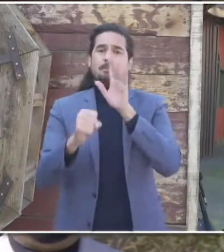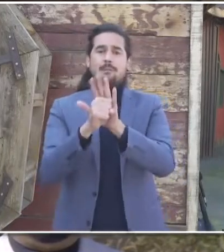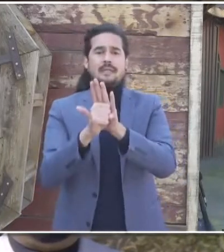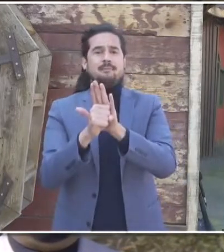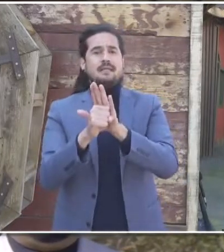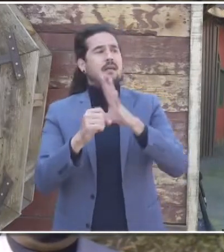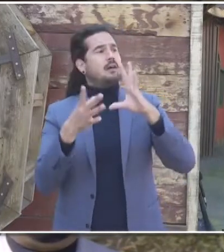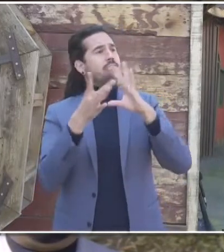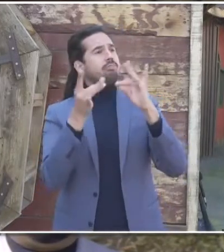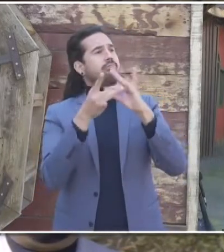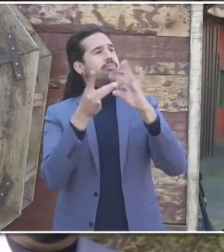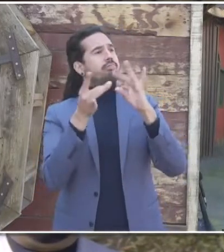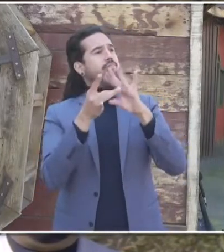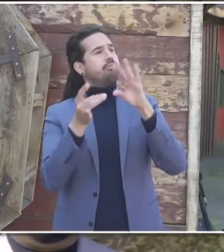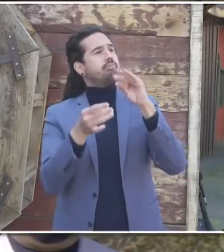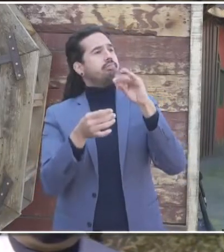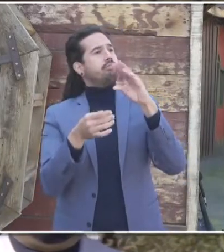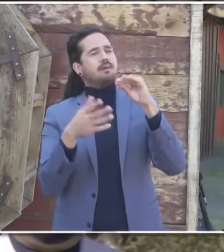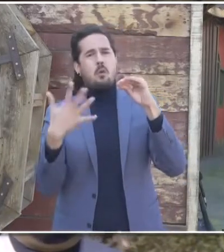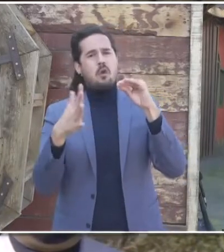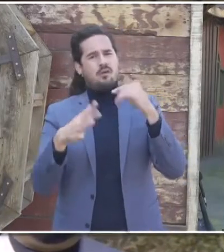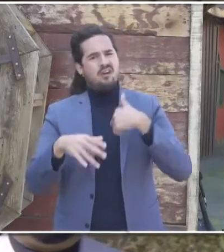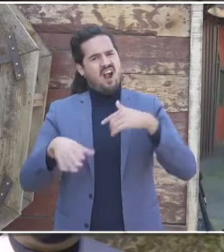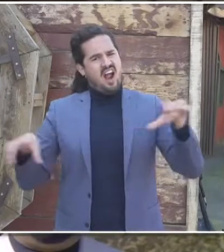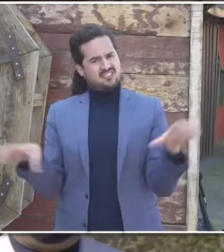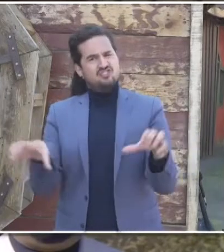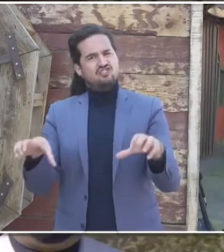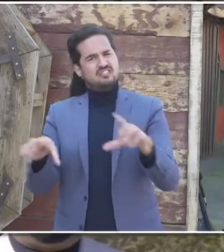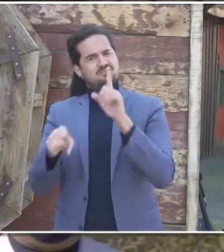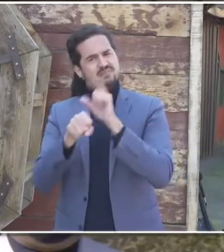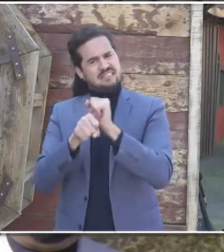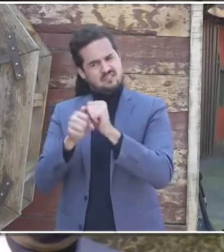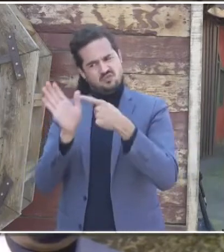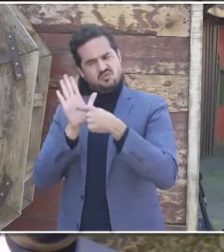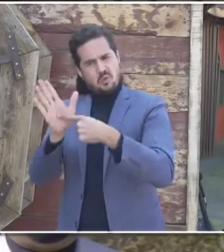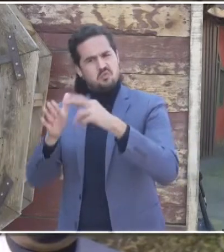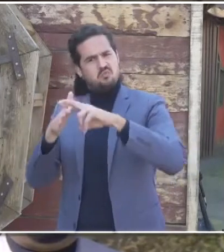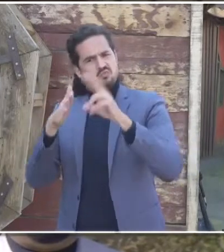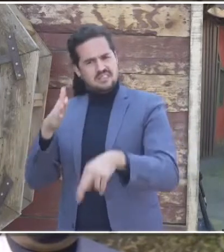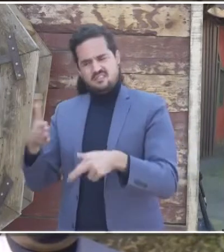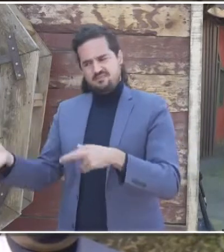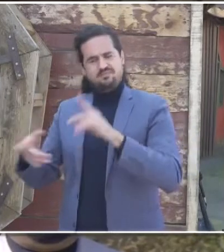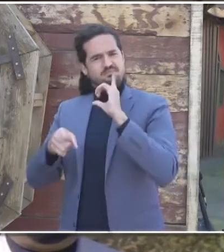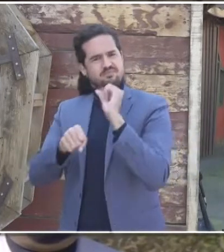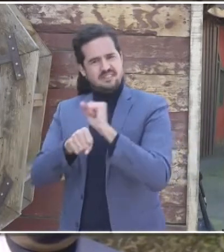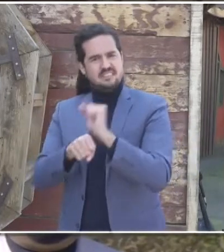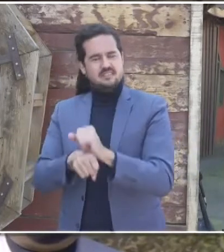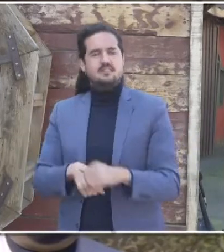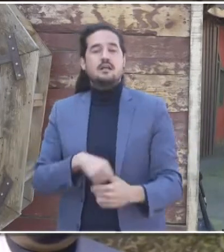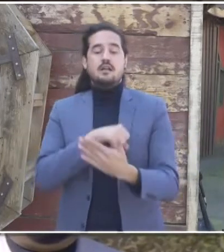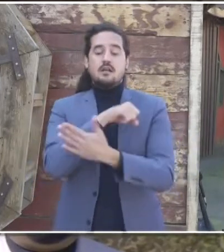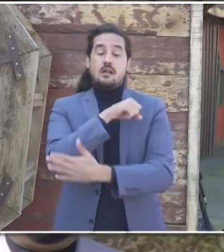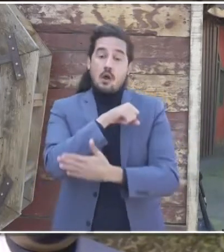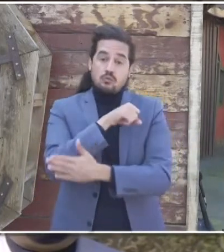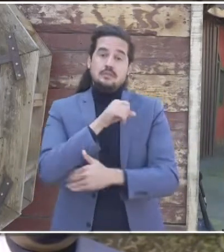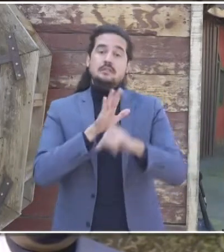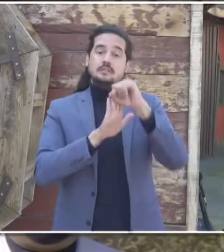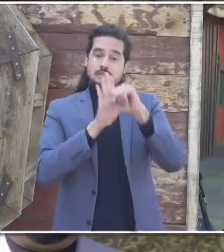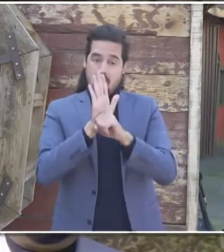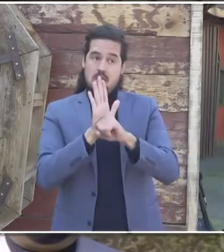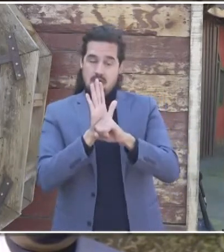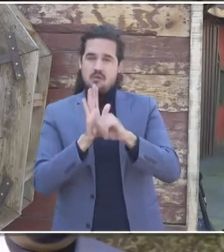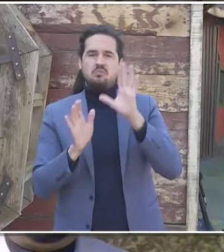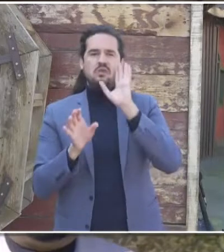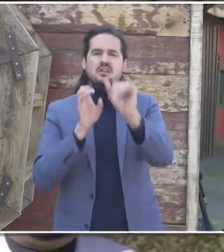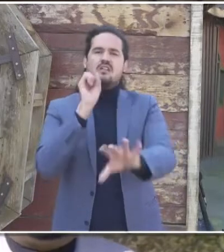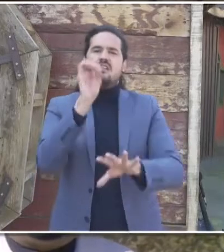crystal clear. From all the reporting you've seen at the county level, and the state will be putting out the aggregate of that county data